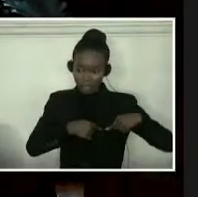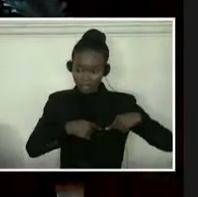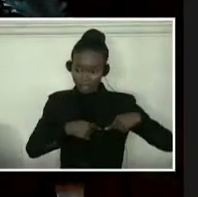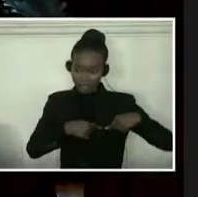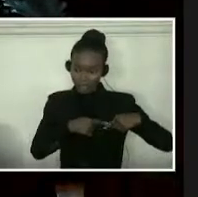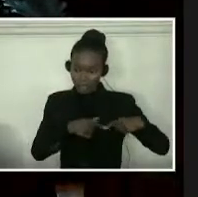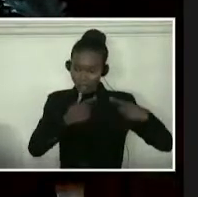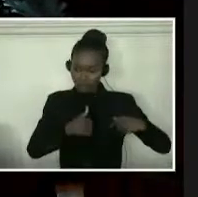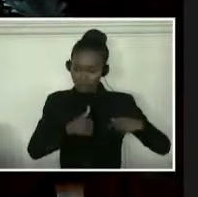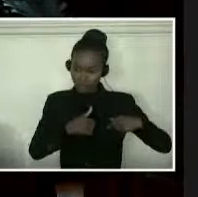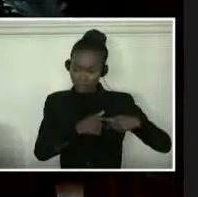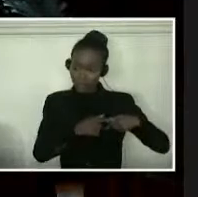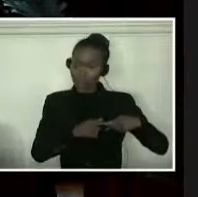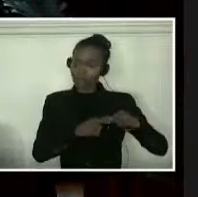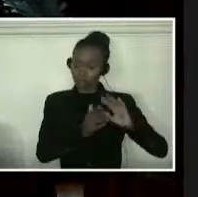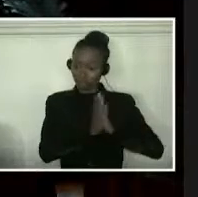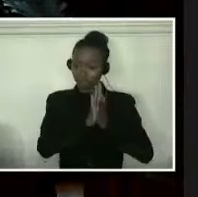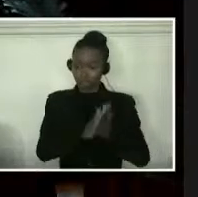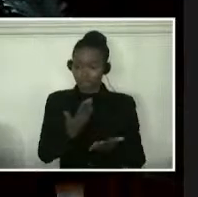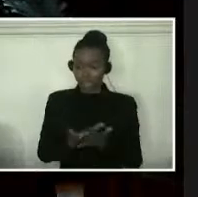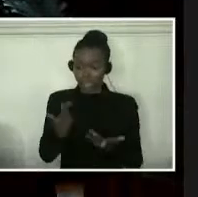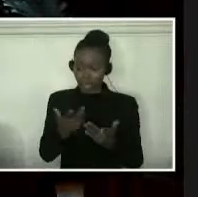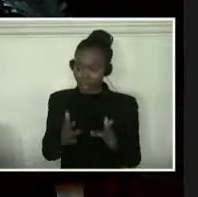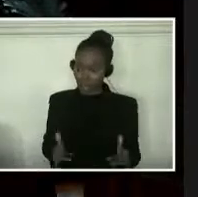a life-threatening anguish